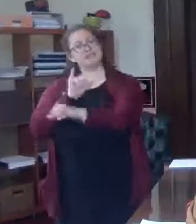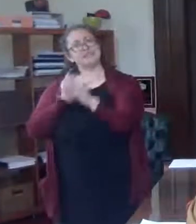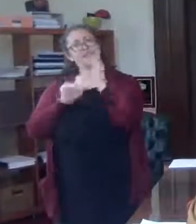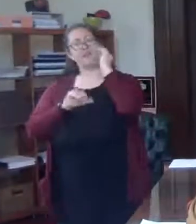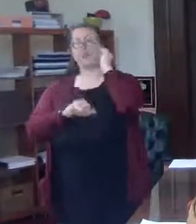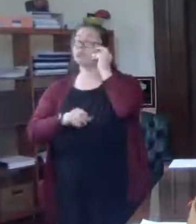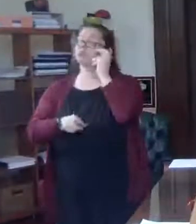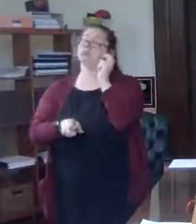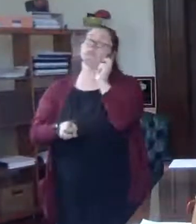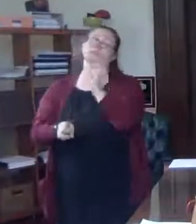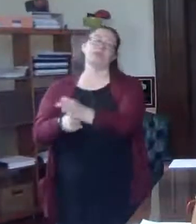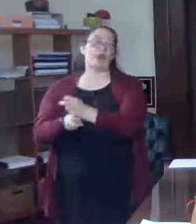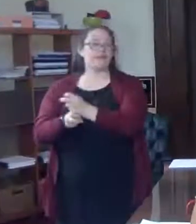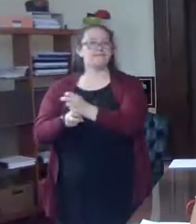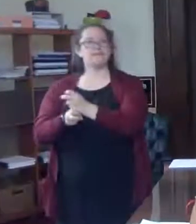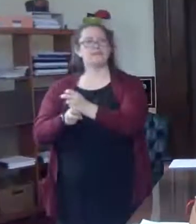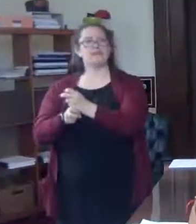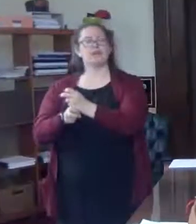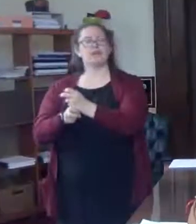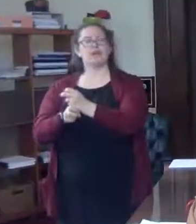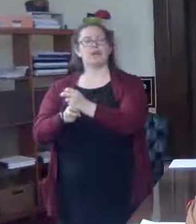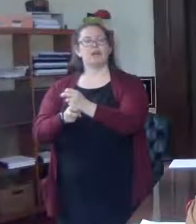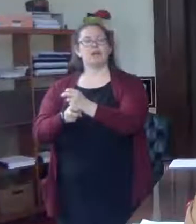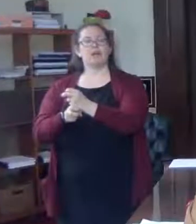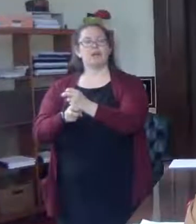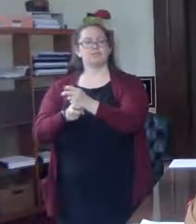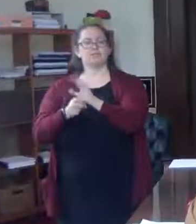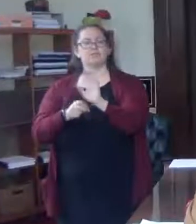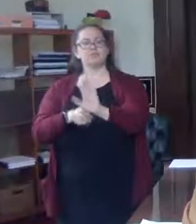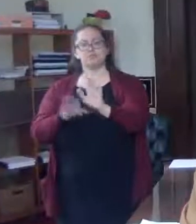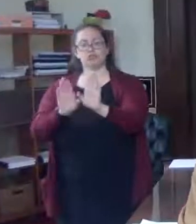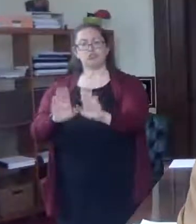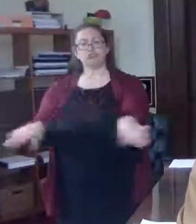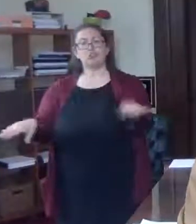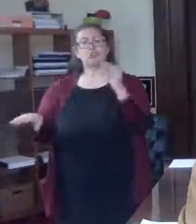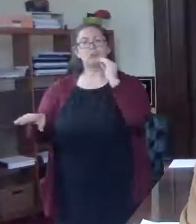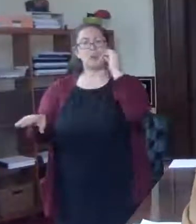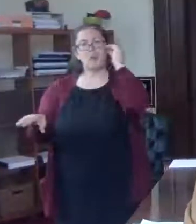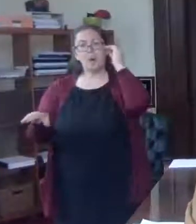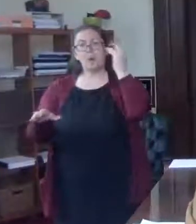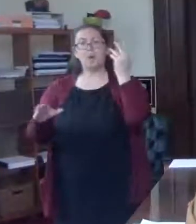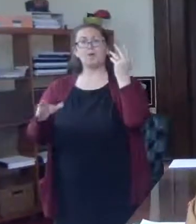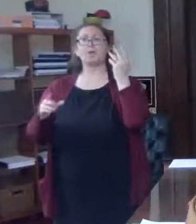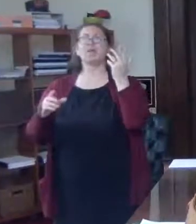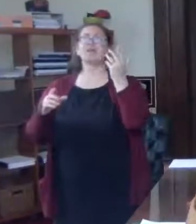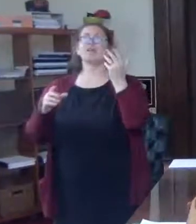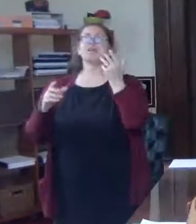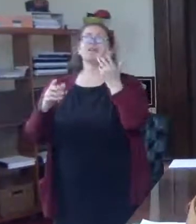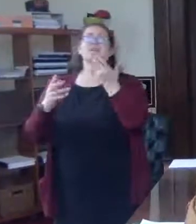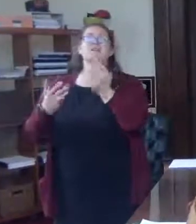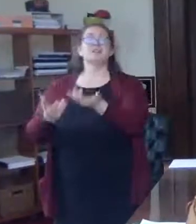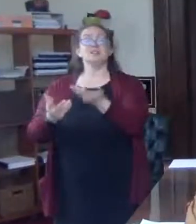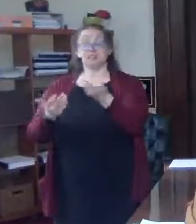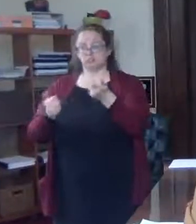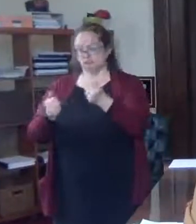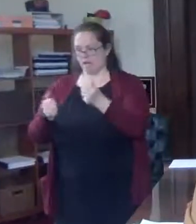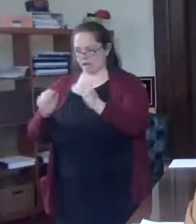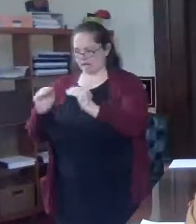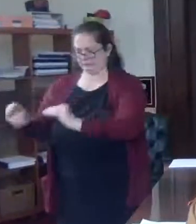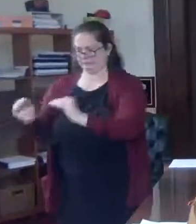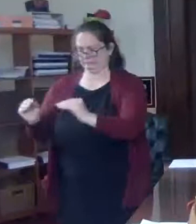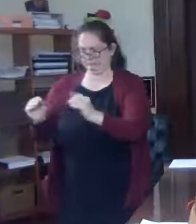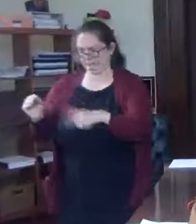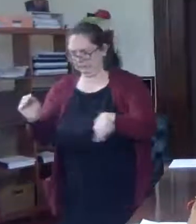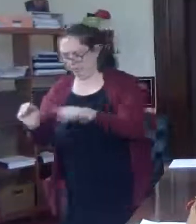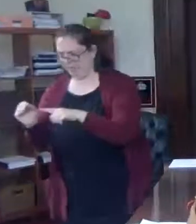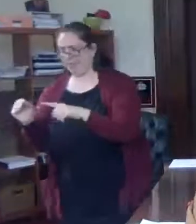That's tough. You've got your kids at home in many cases. You're trying to do education for